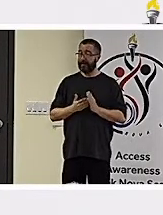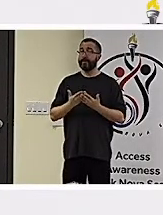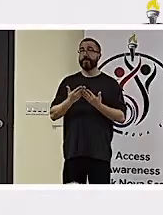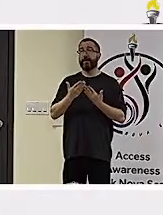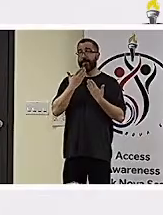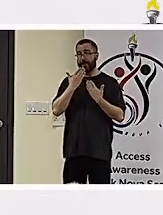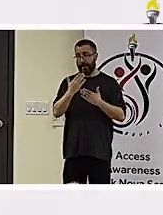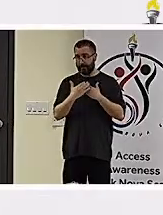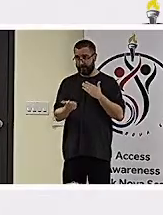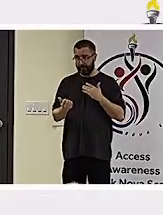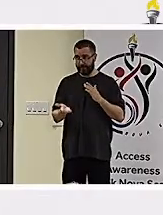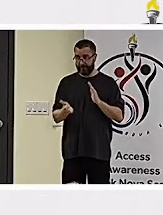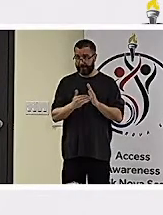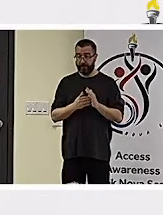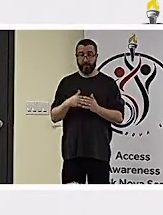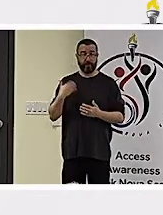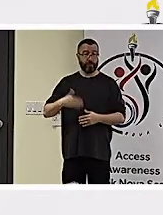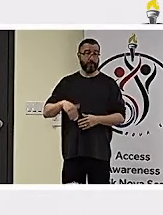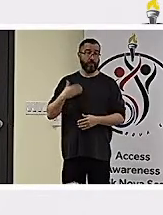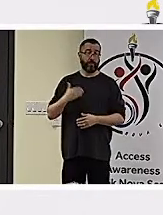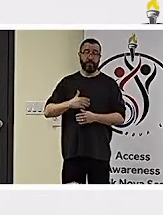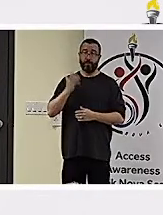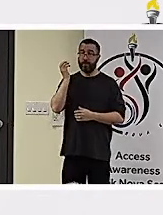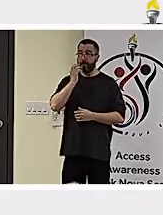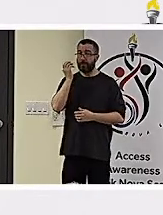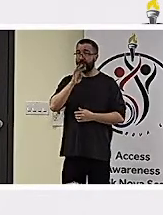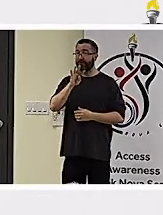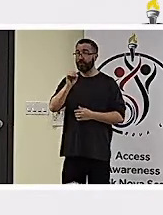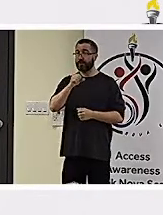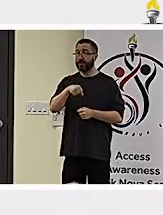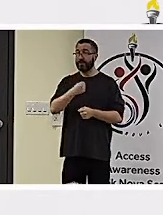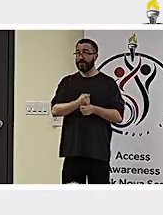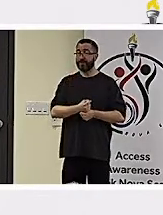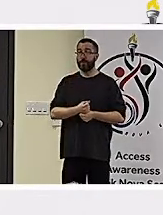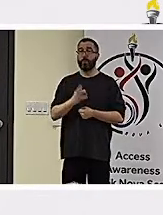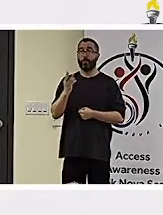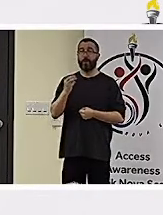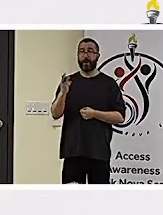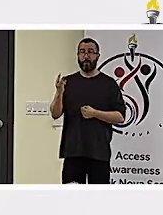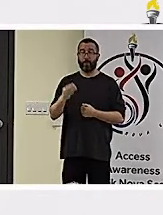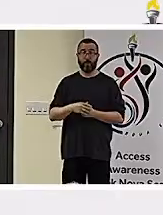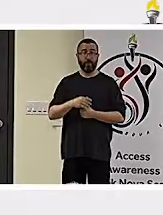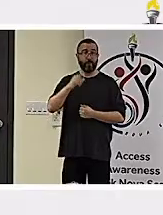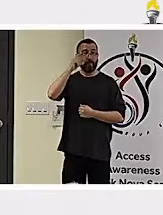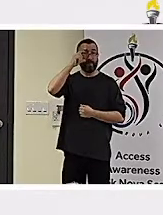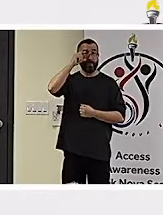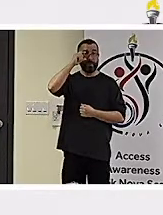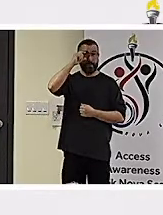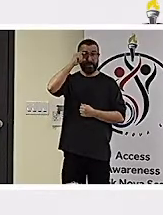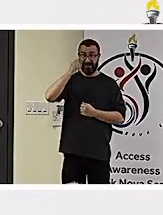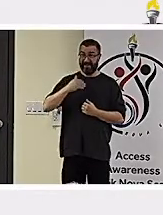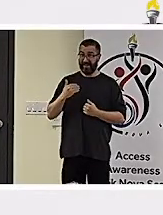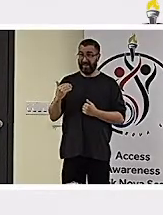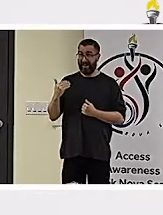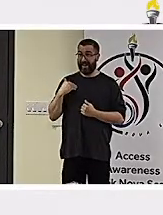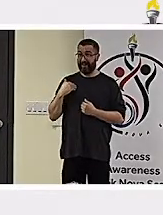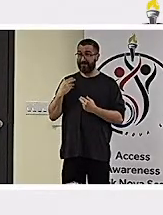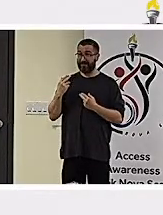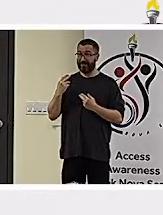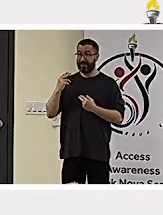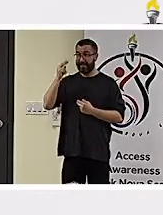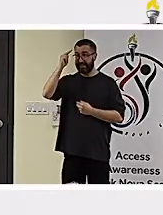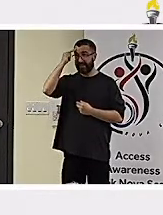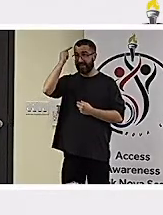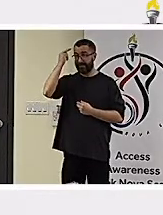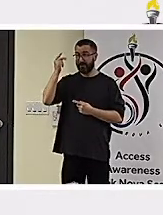today. 40 years, it's an incredible milestone. I have nephews who think they had